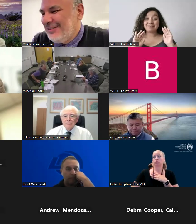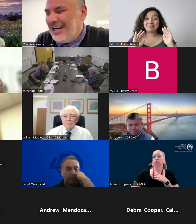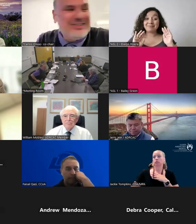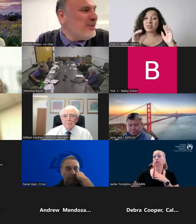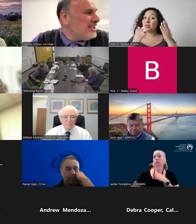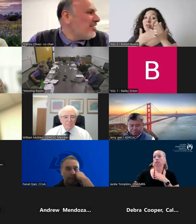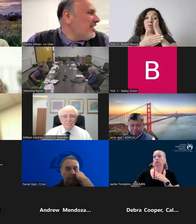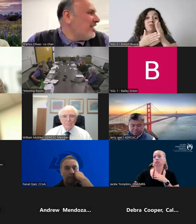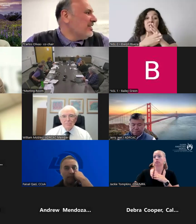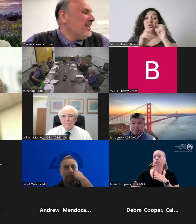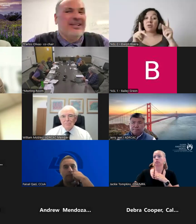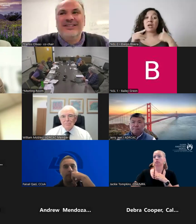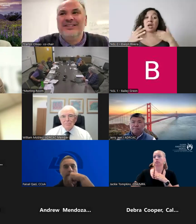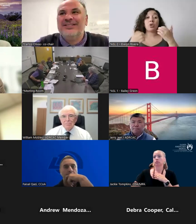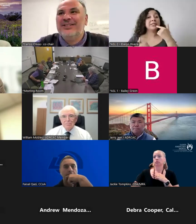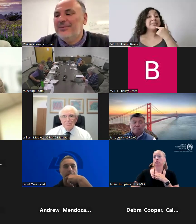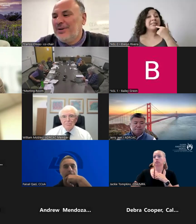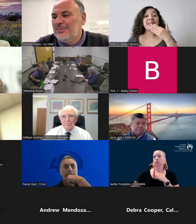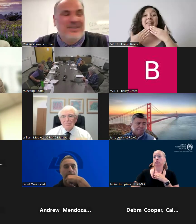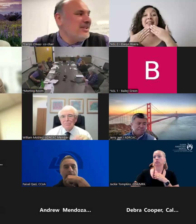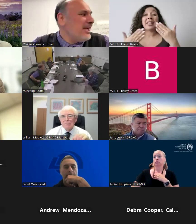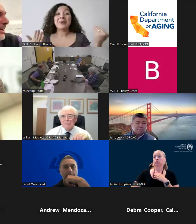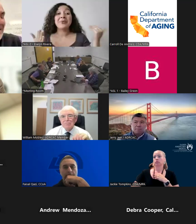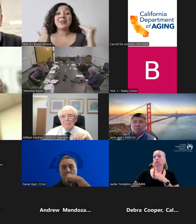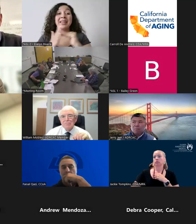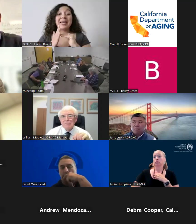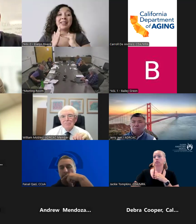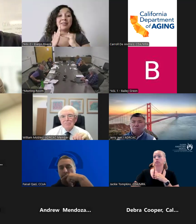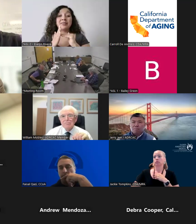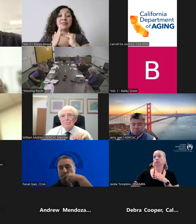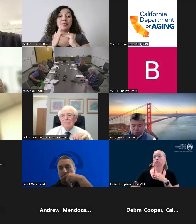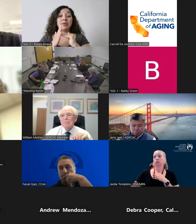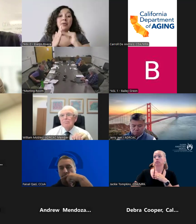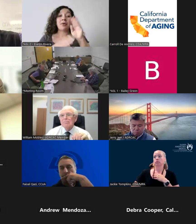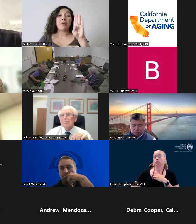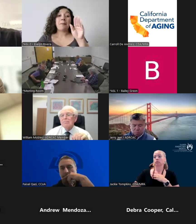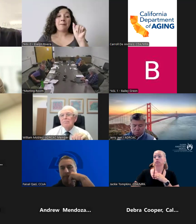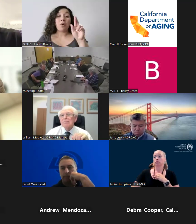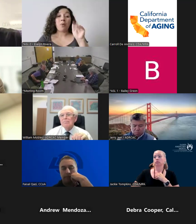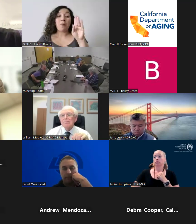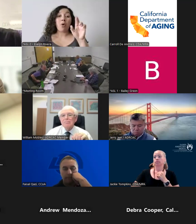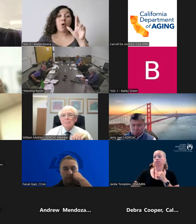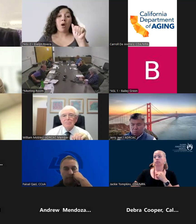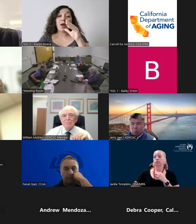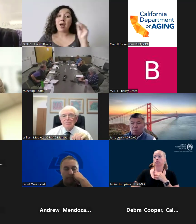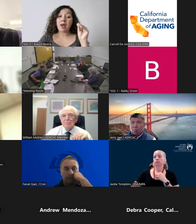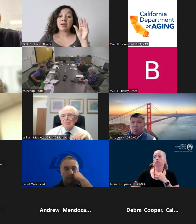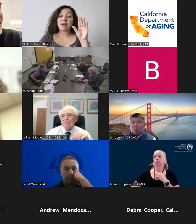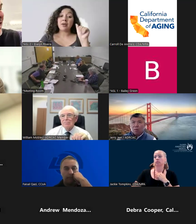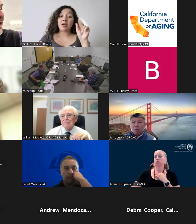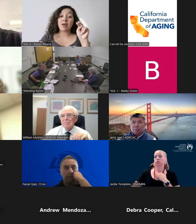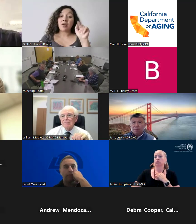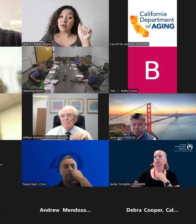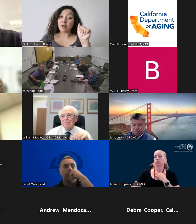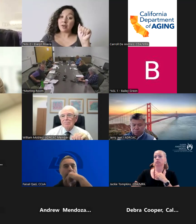right. Well, I just want to say thank you again to Barbara and Anna and the committee. I want to